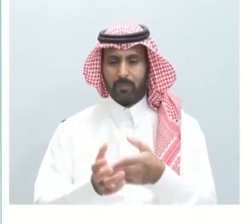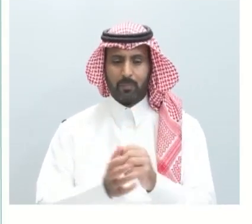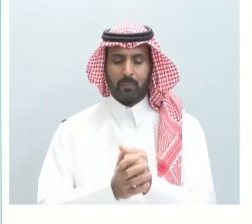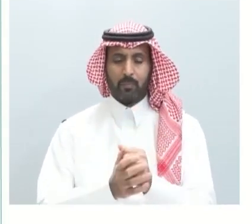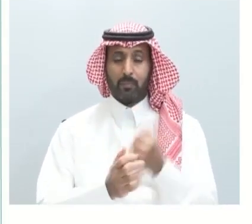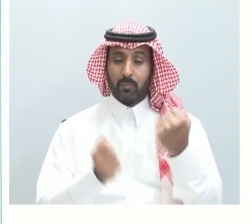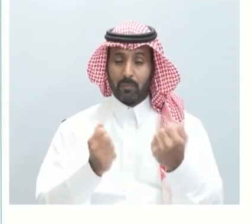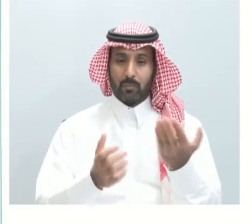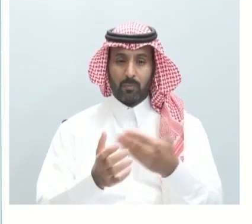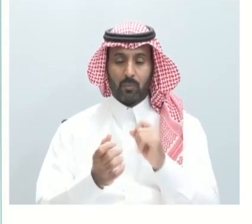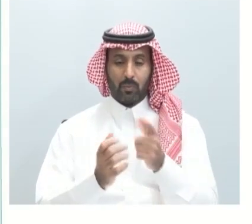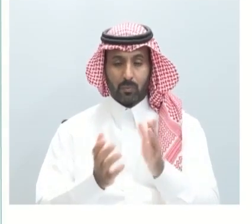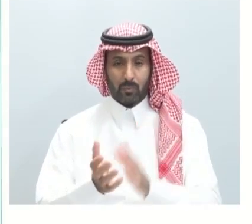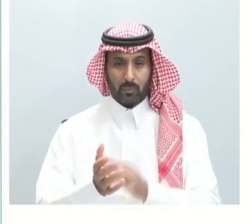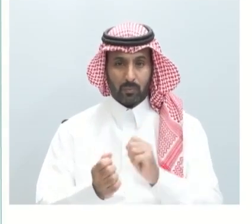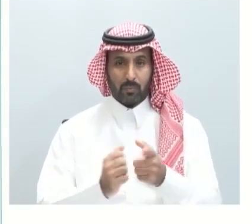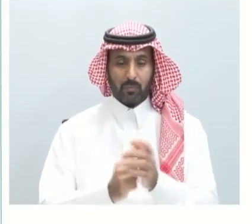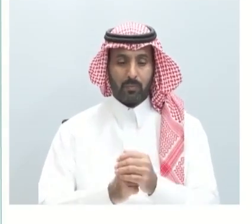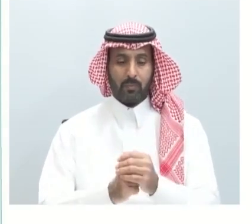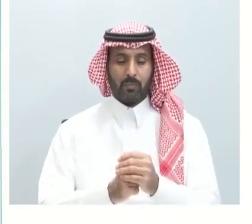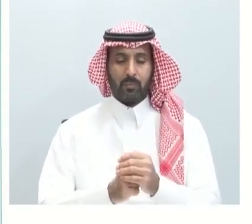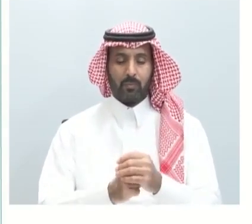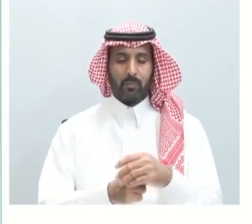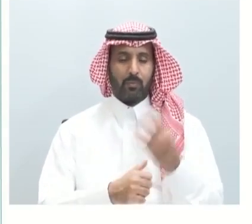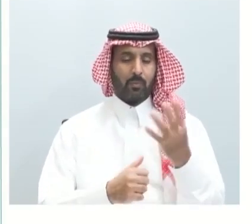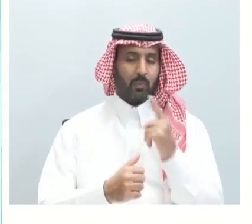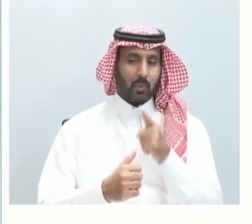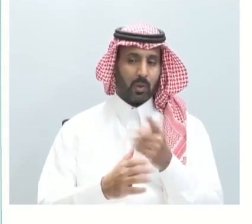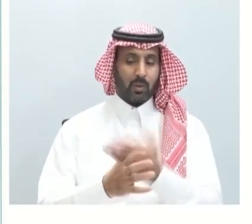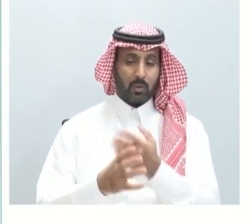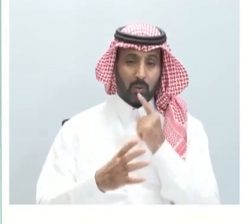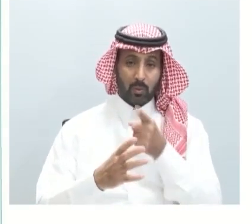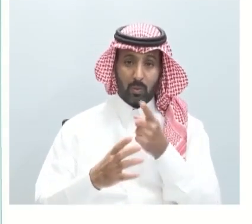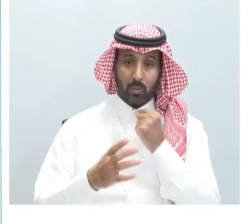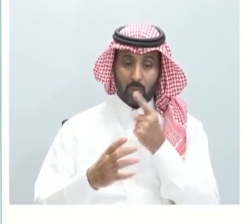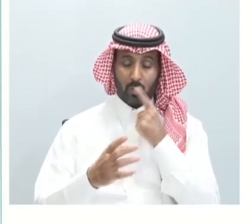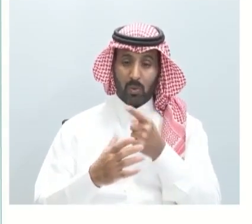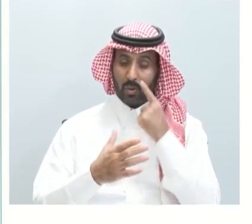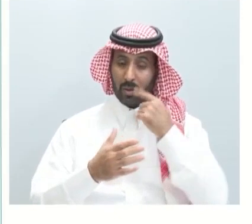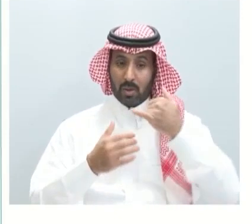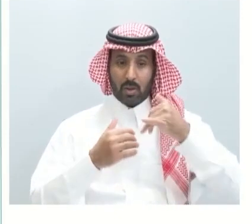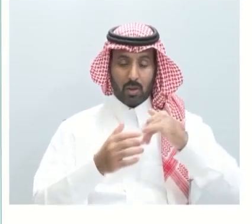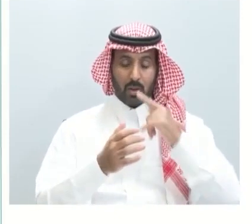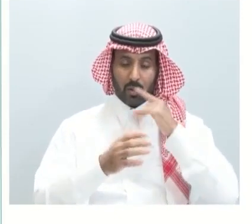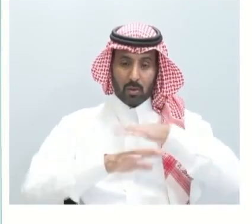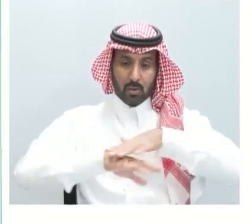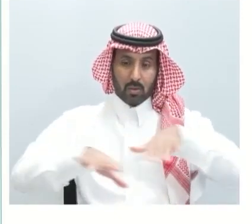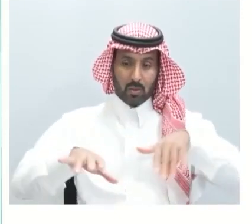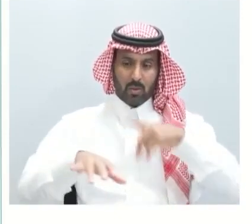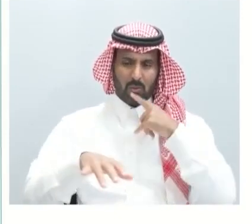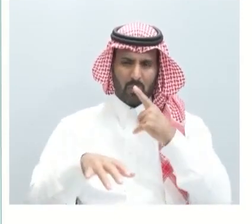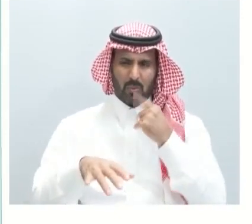He drives too dangerously. Number four, why don't you like this landscape? Why don't you like